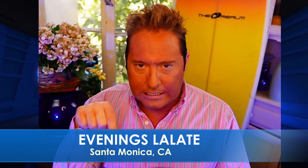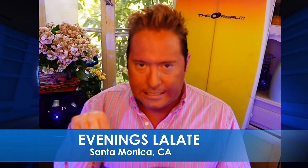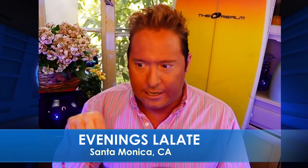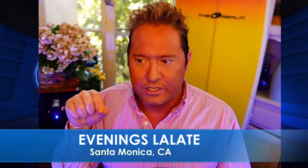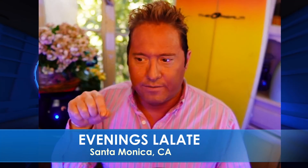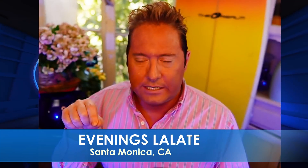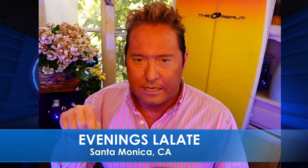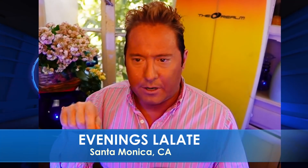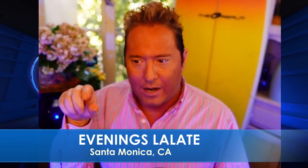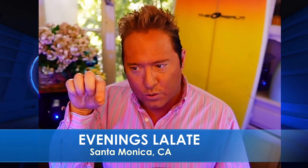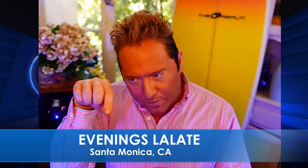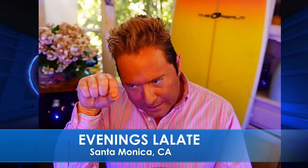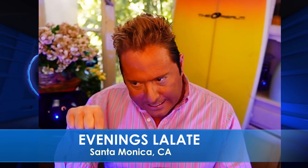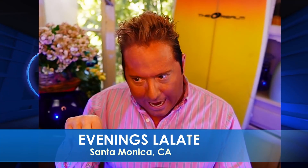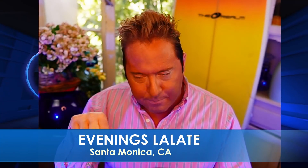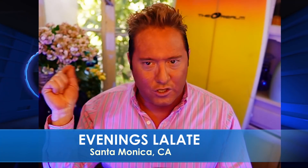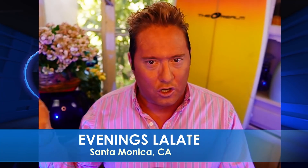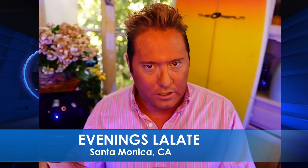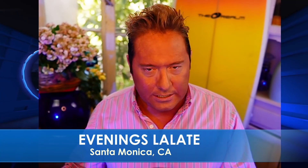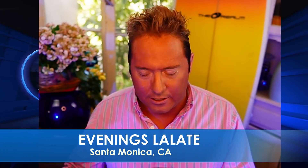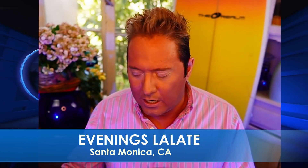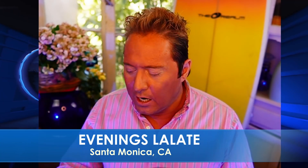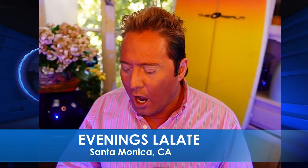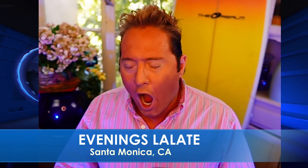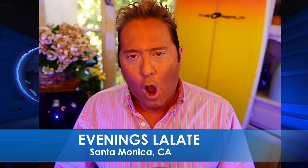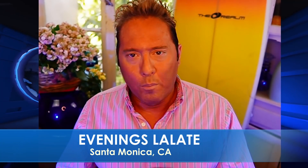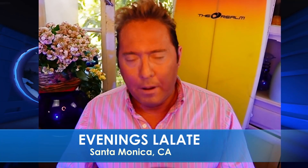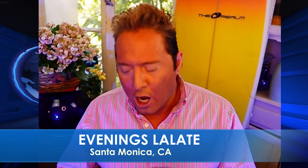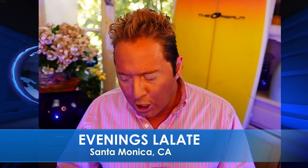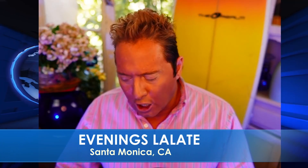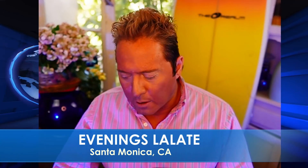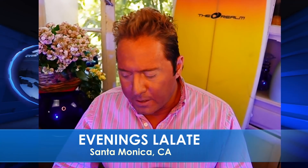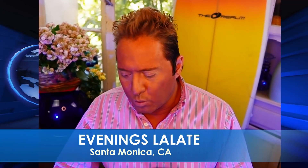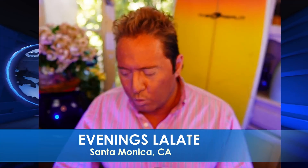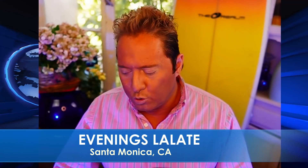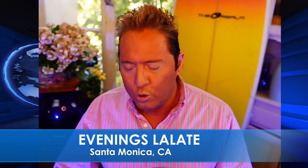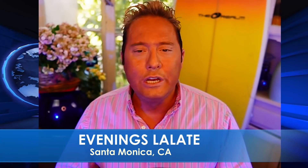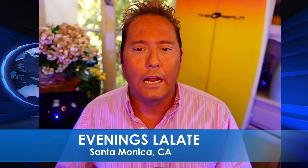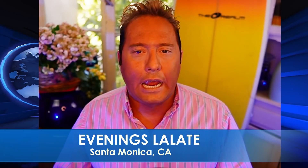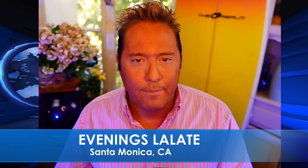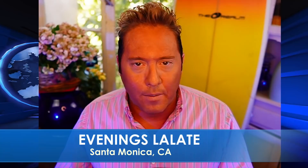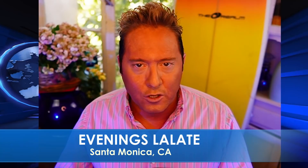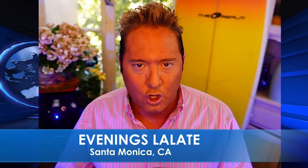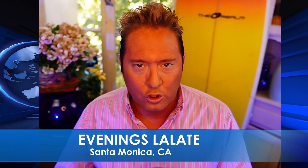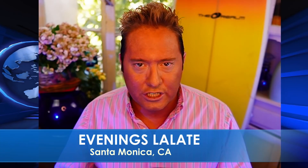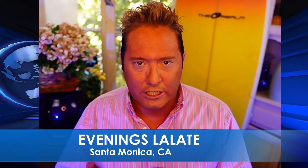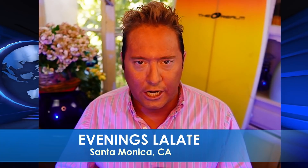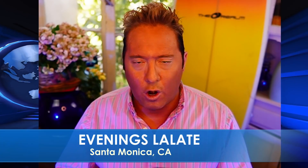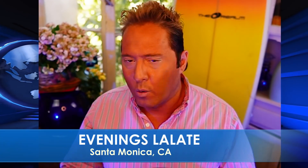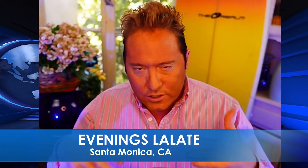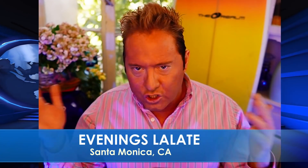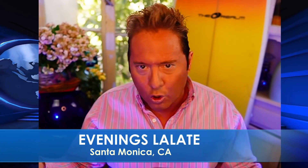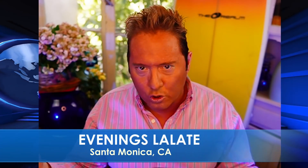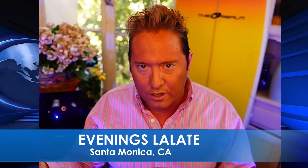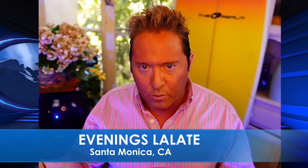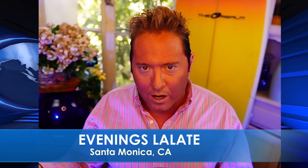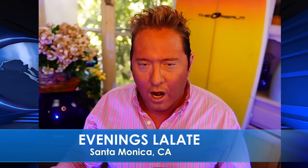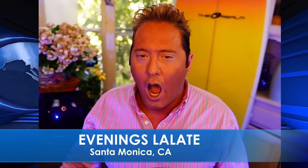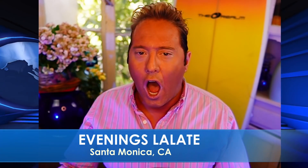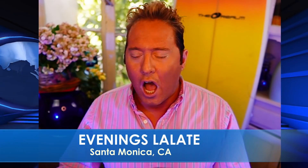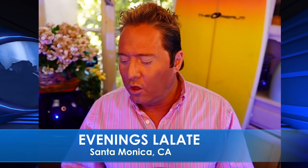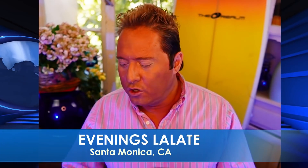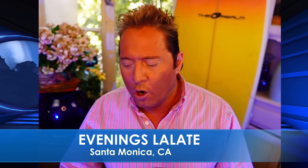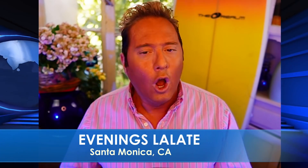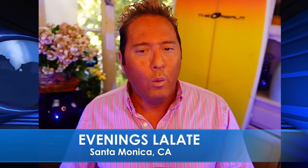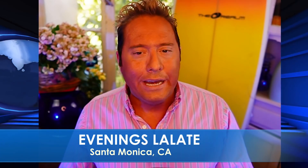on the salt container. 17 Democrats want the cap on the salt container. But LA, I mean, you need a cap on the salt container. Otherwise, the salt goes